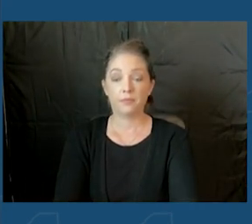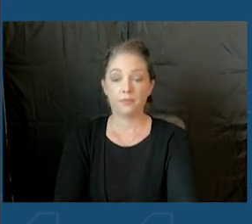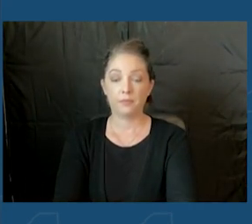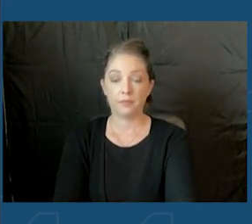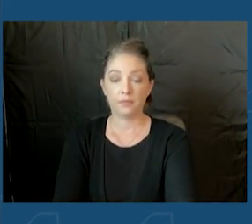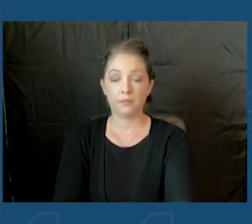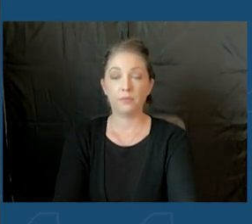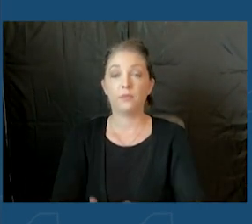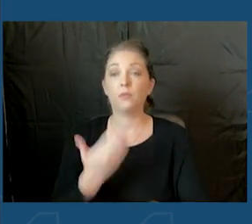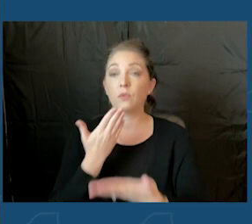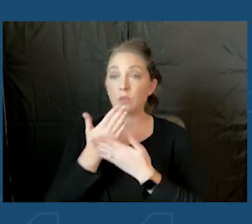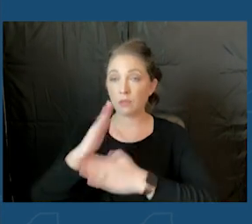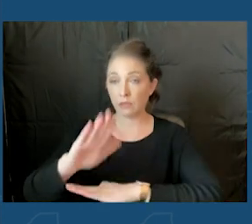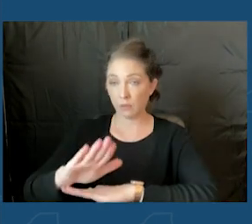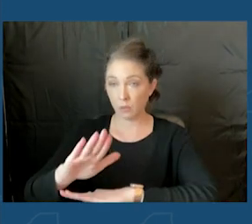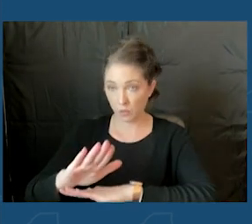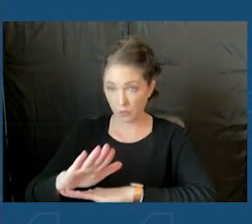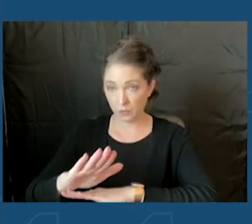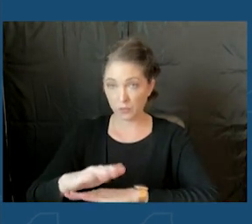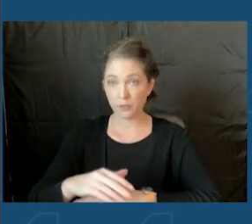Well, good afternoon, and